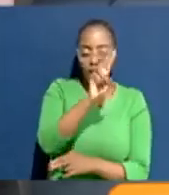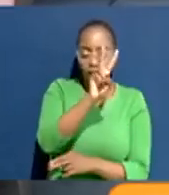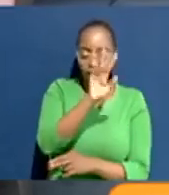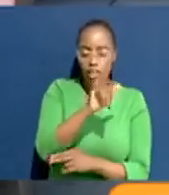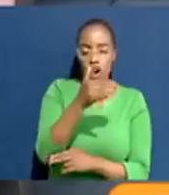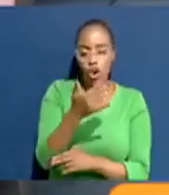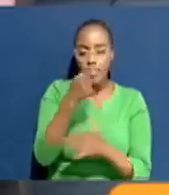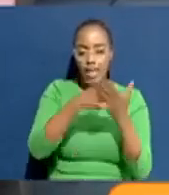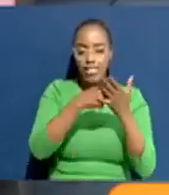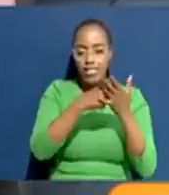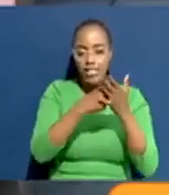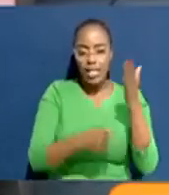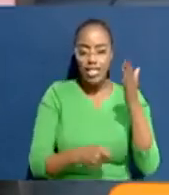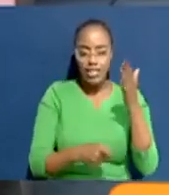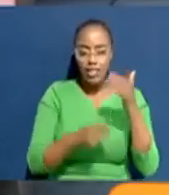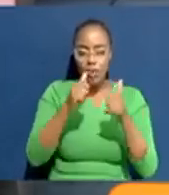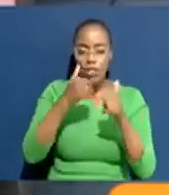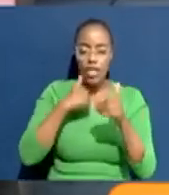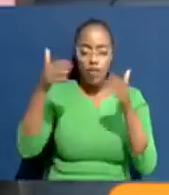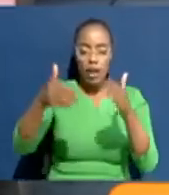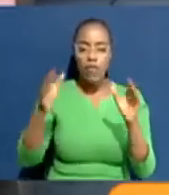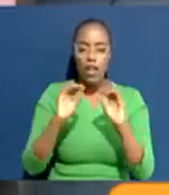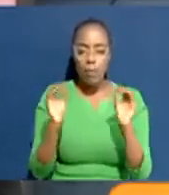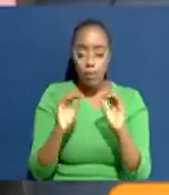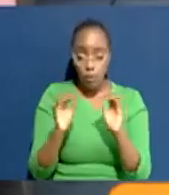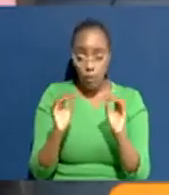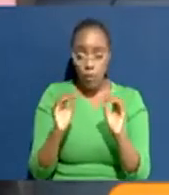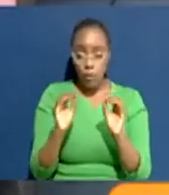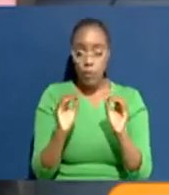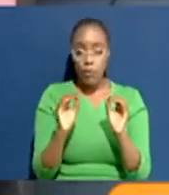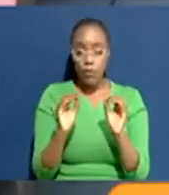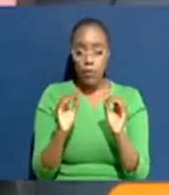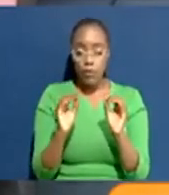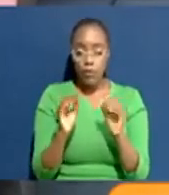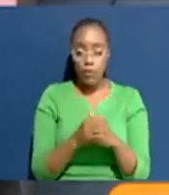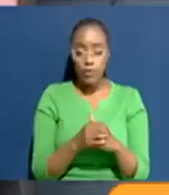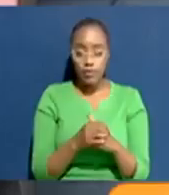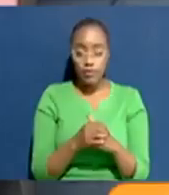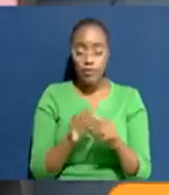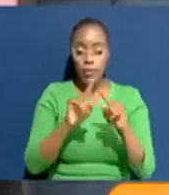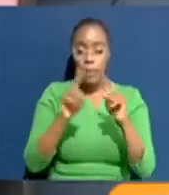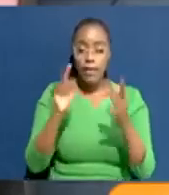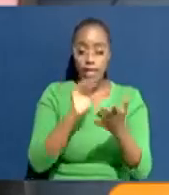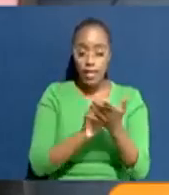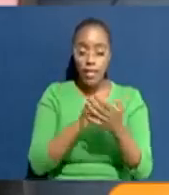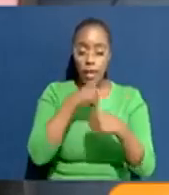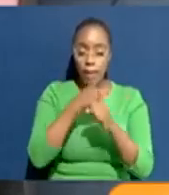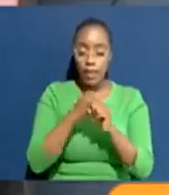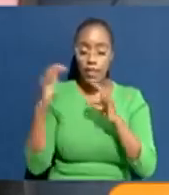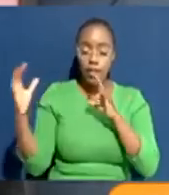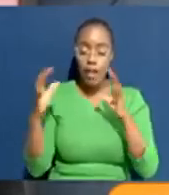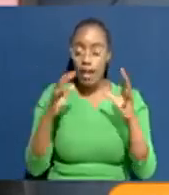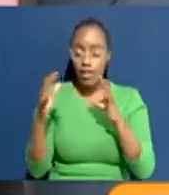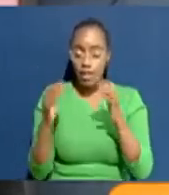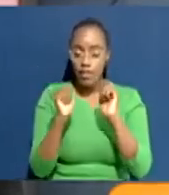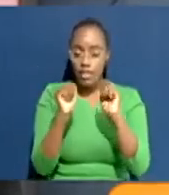levy, first it will not be available to you back. It will not be given back to you. But again, making it an argument that it's a